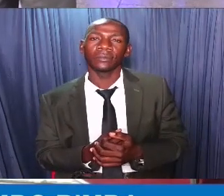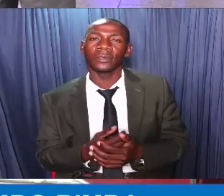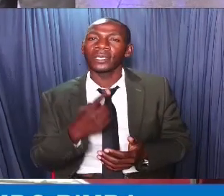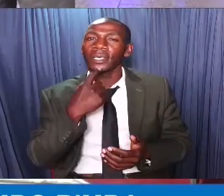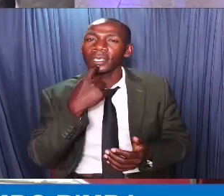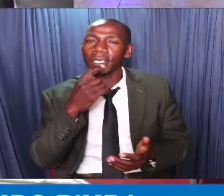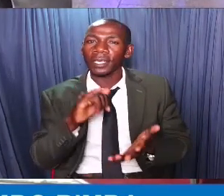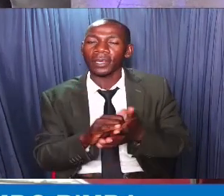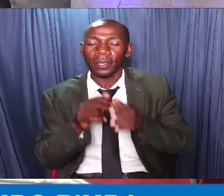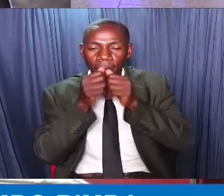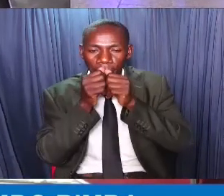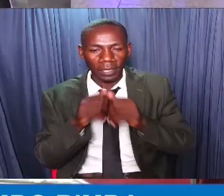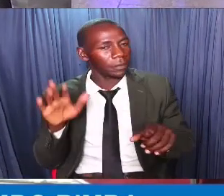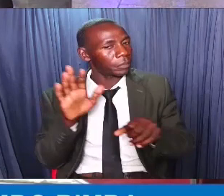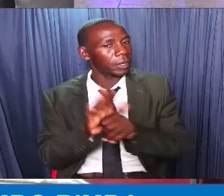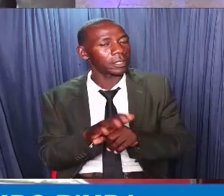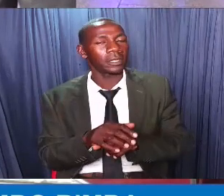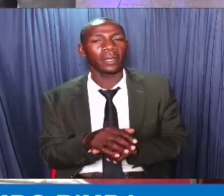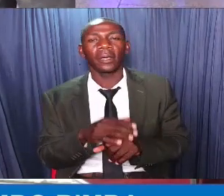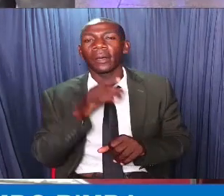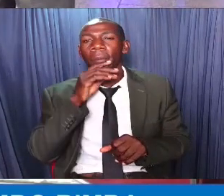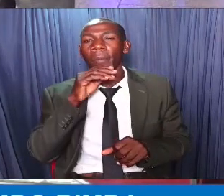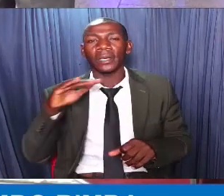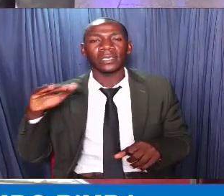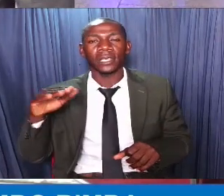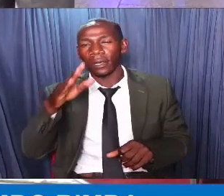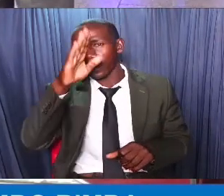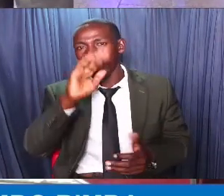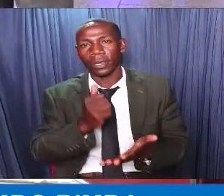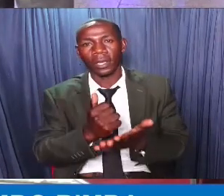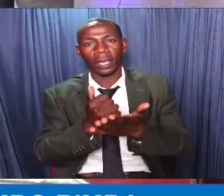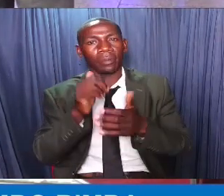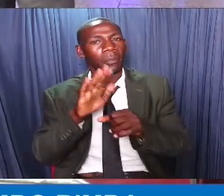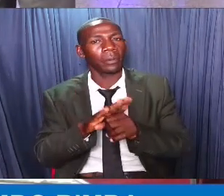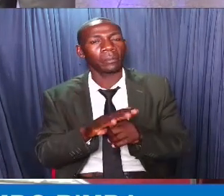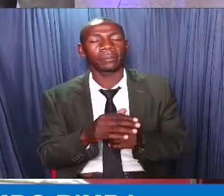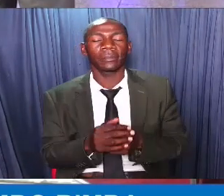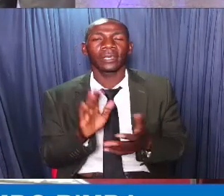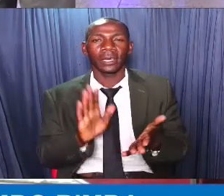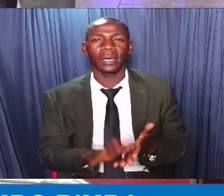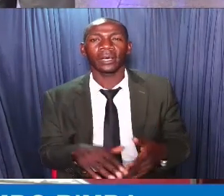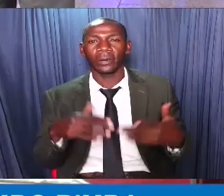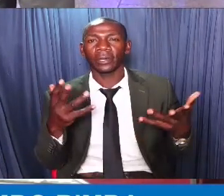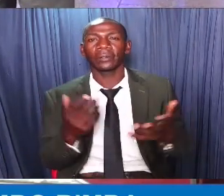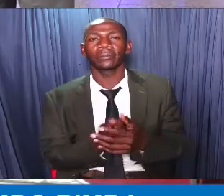Akasema ubarikiwe sana. She said, be blessed so much. Tena mwanangu Mungu akusaidie. And may God help you so much, my son.